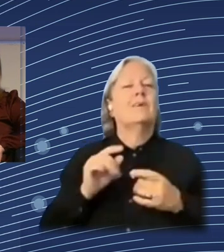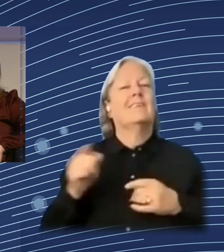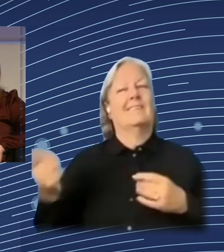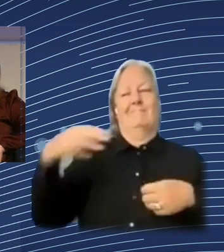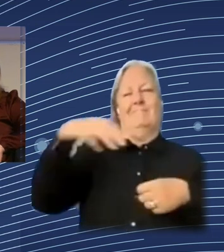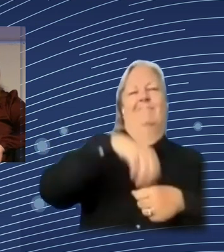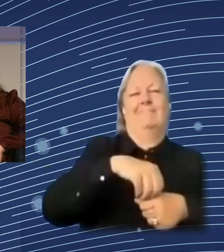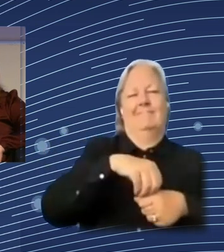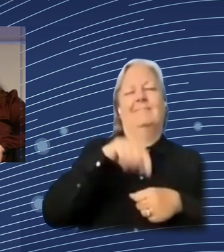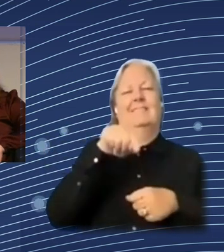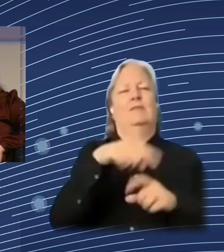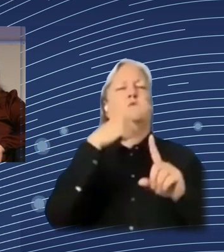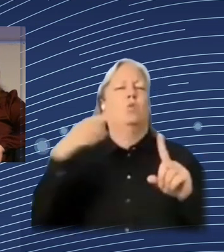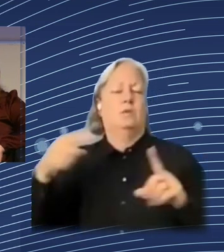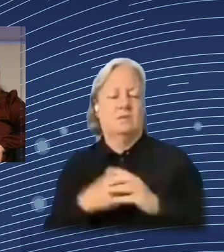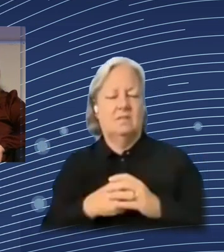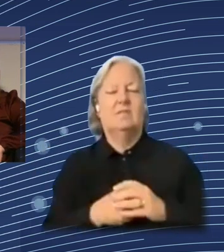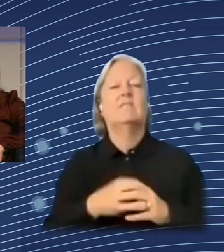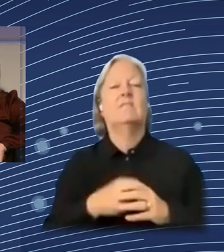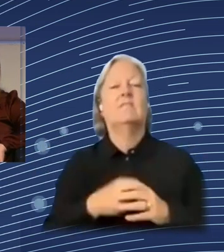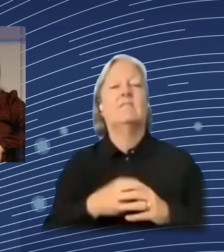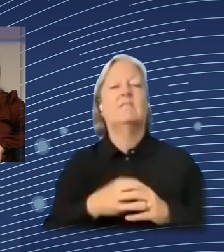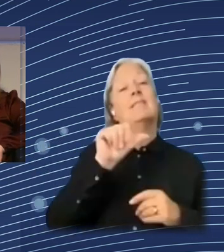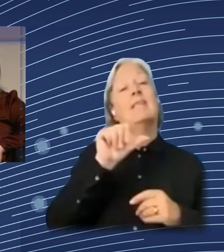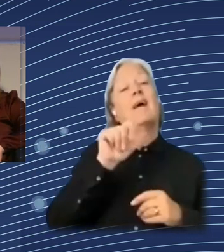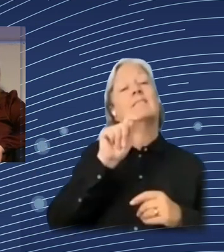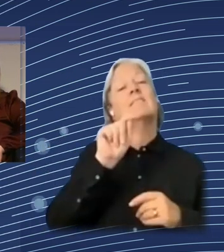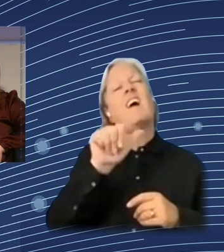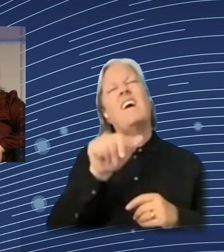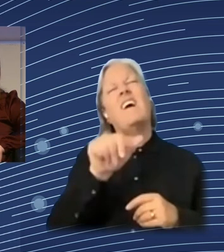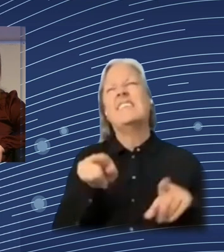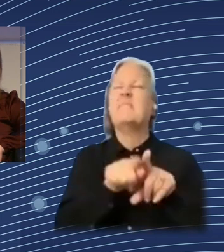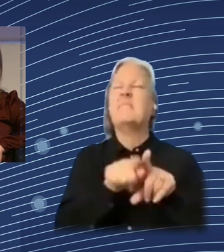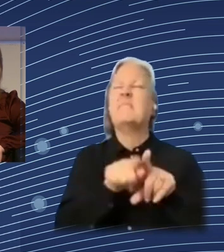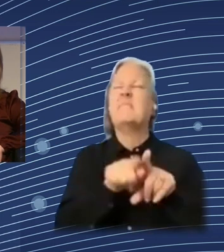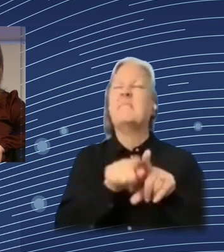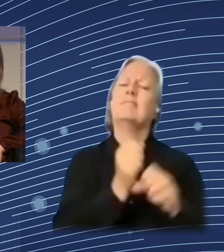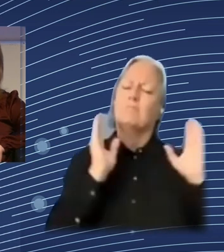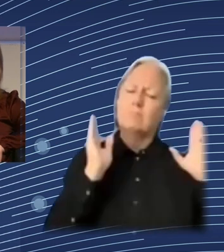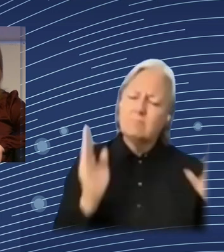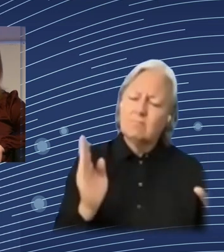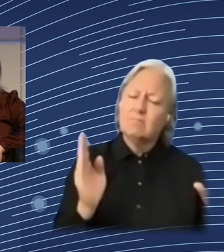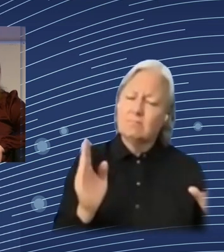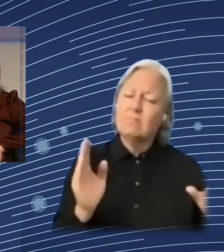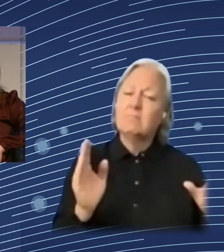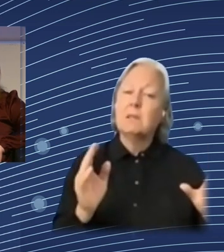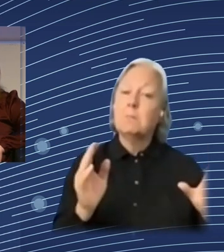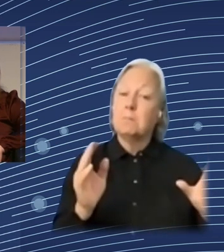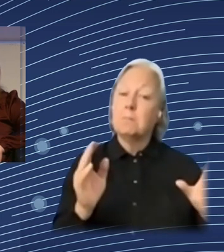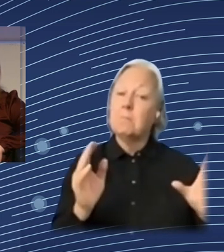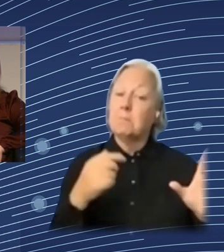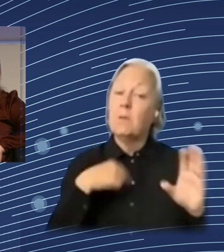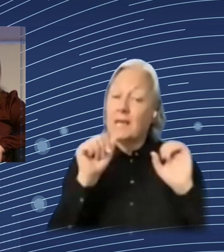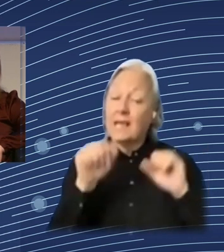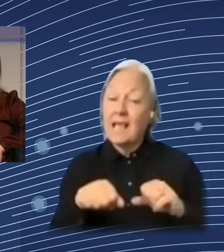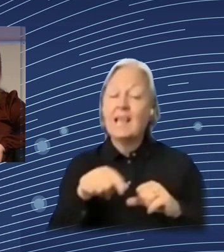I said, on a yearly basis, but we also could gather real-time well-being data from an app called